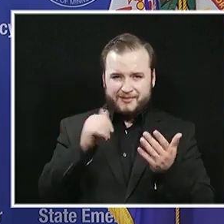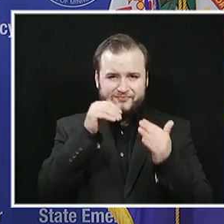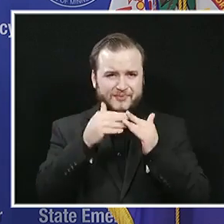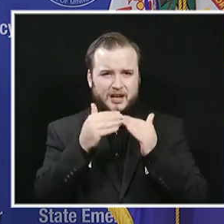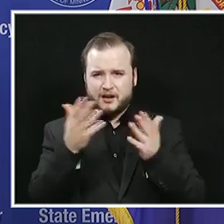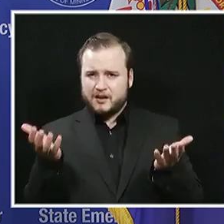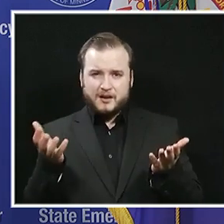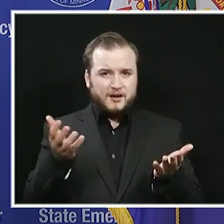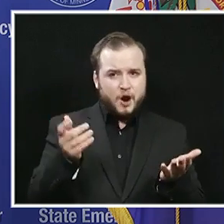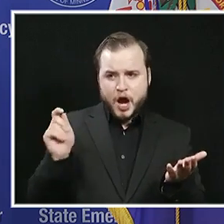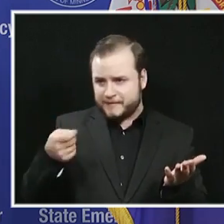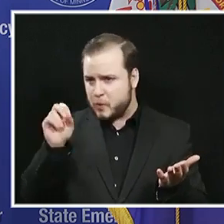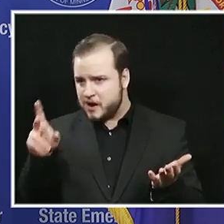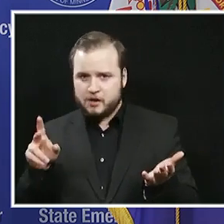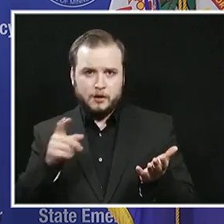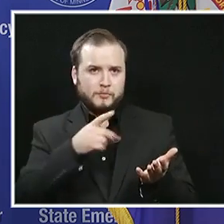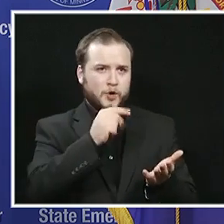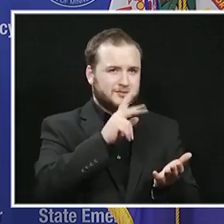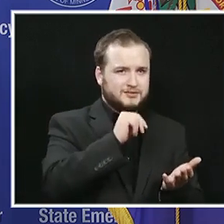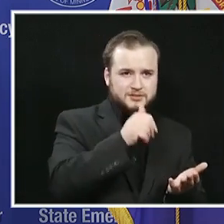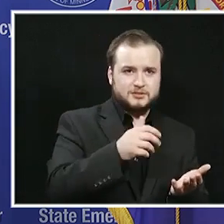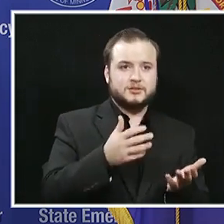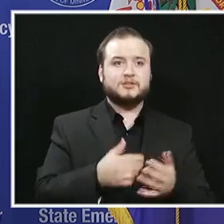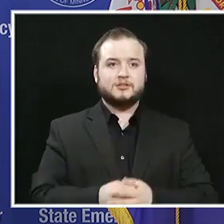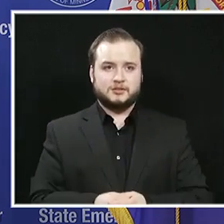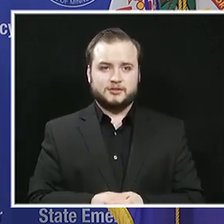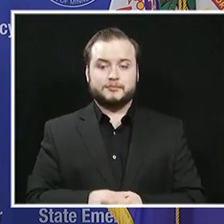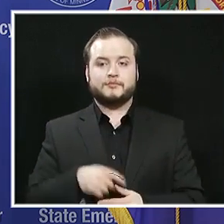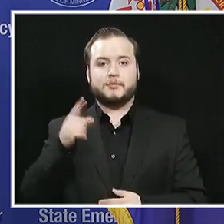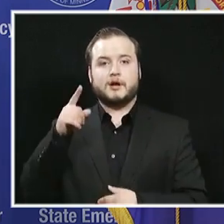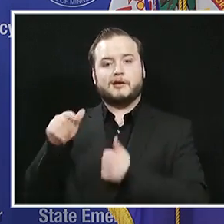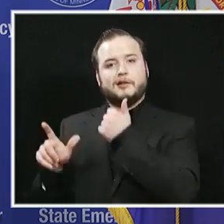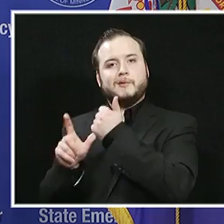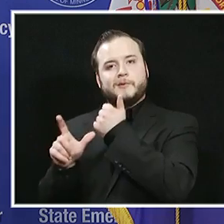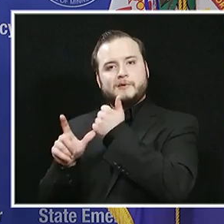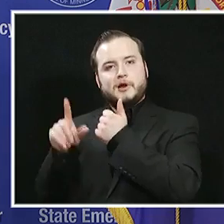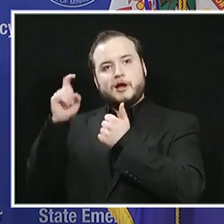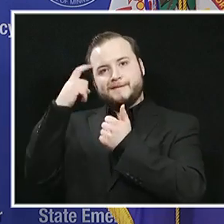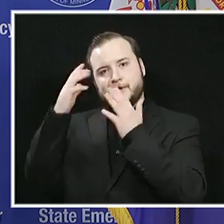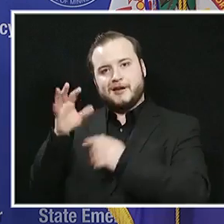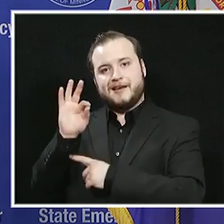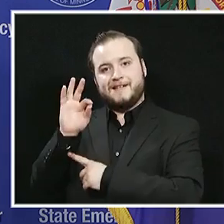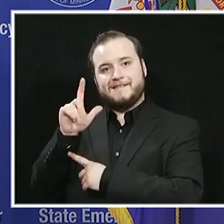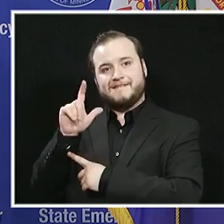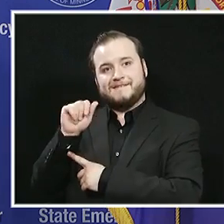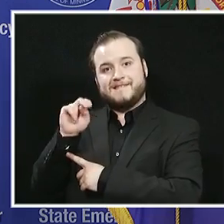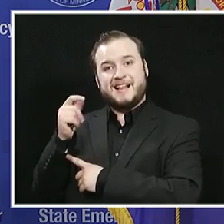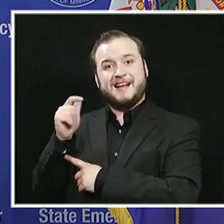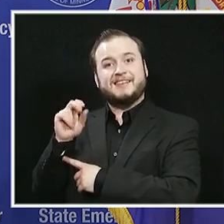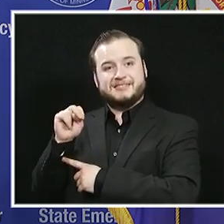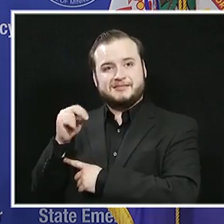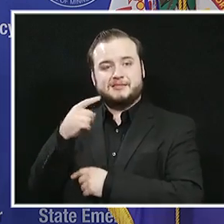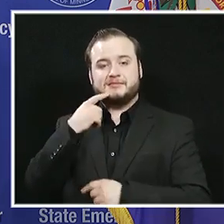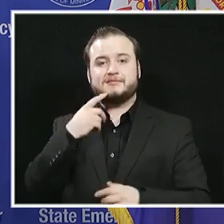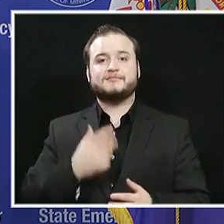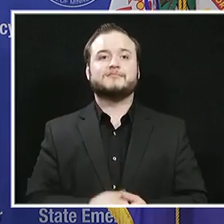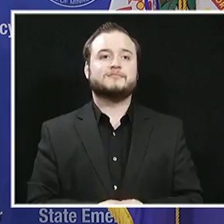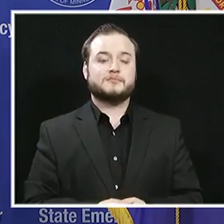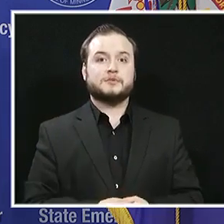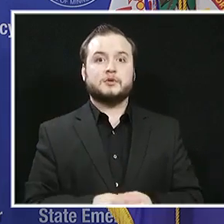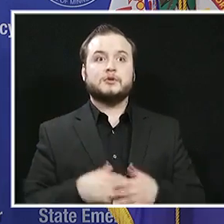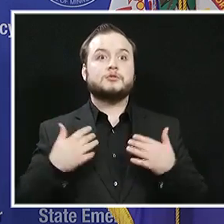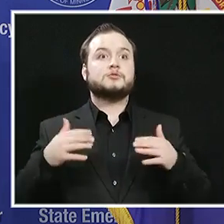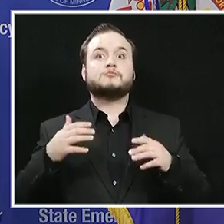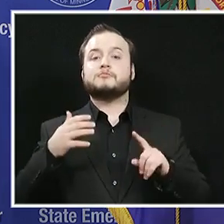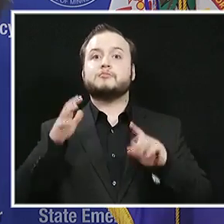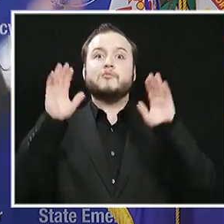said, COVID-19 is the great equalizer, we're all in it together. She said, actually, it's not the great equalizer. It's the great unequalizer in terms